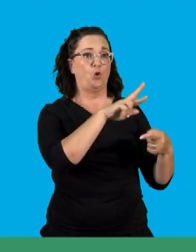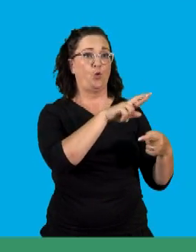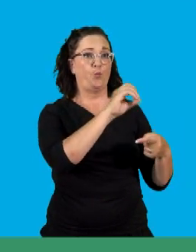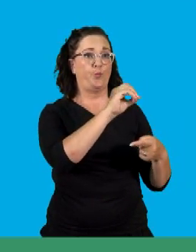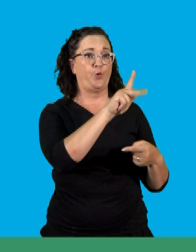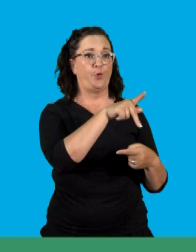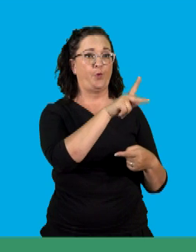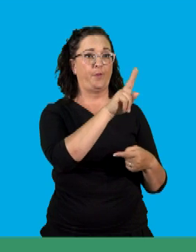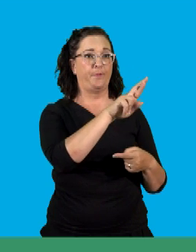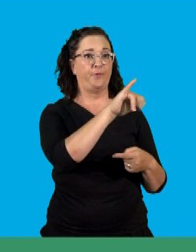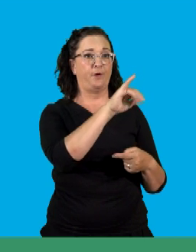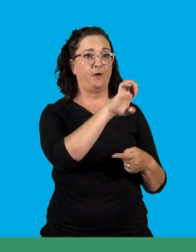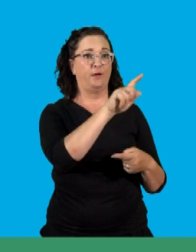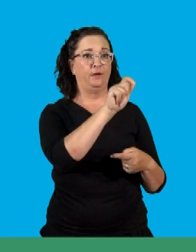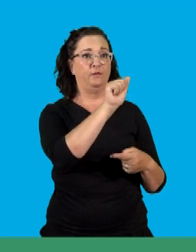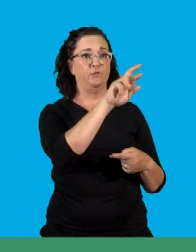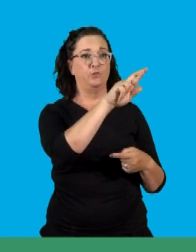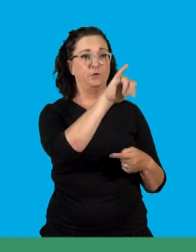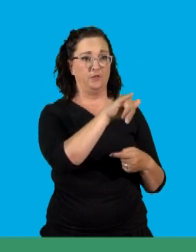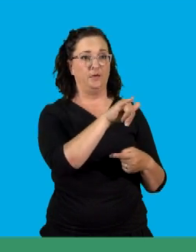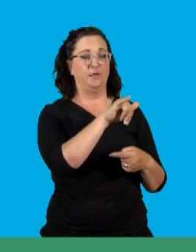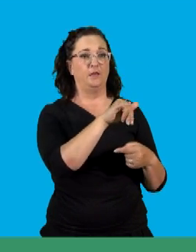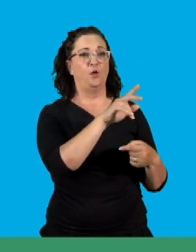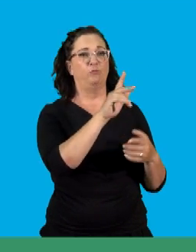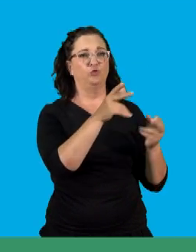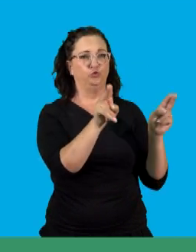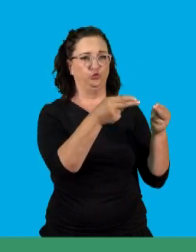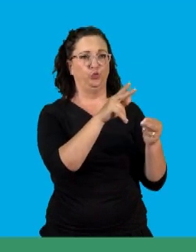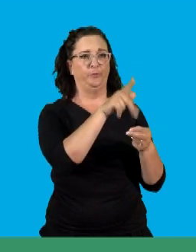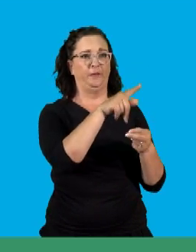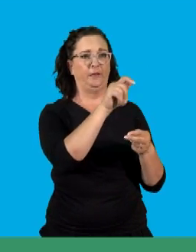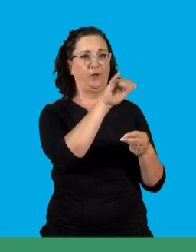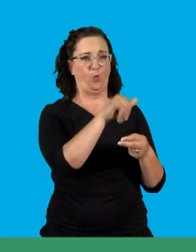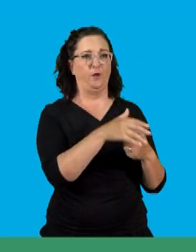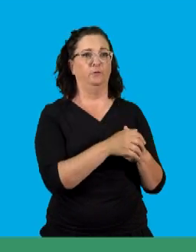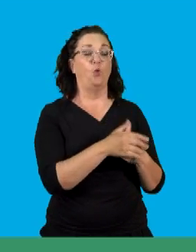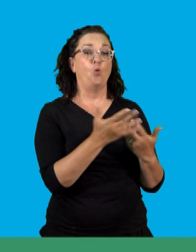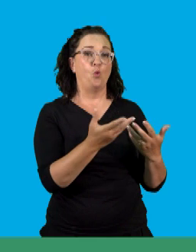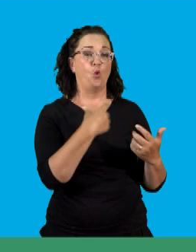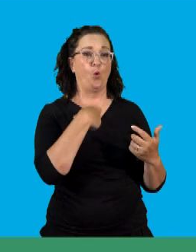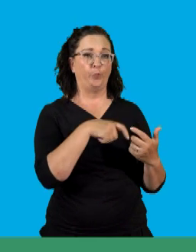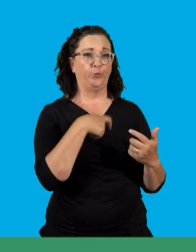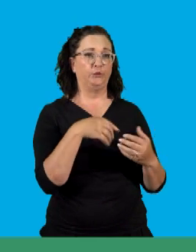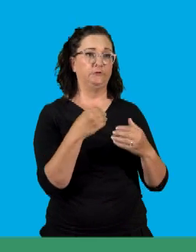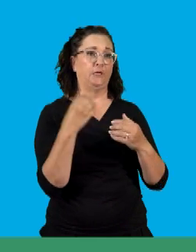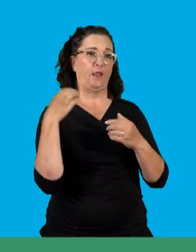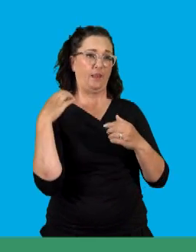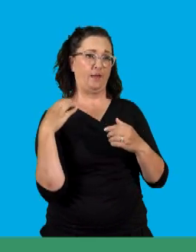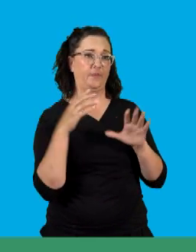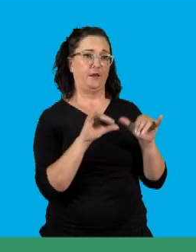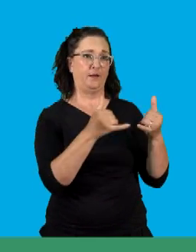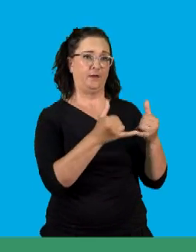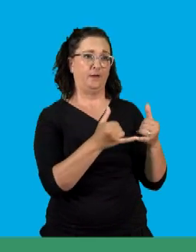Proprietary Limited or Pty Ltd. Still under profit companies, we have personal liability companies, which are